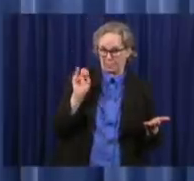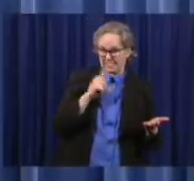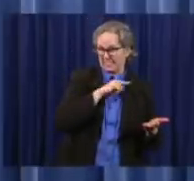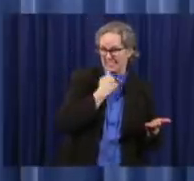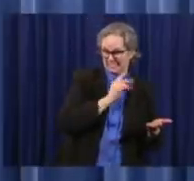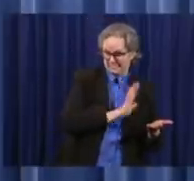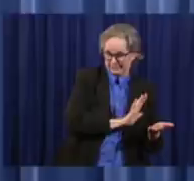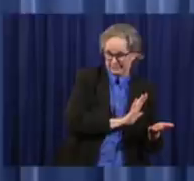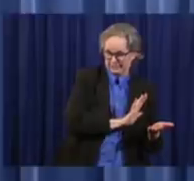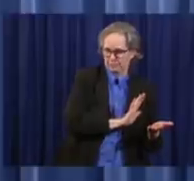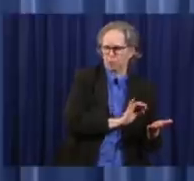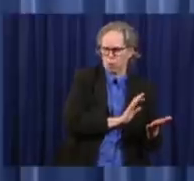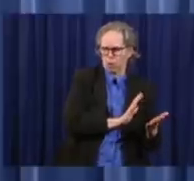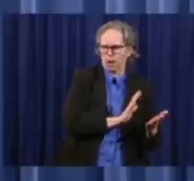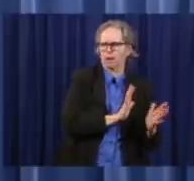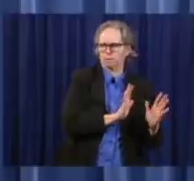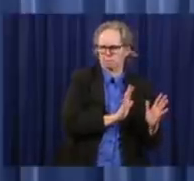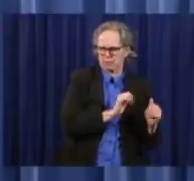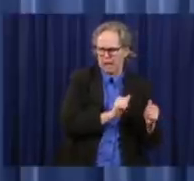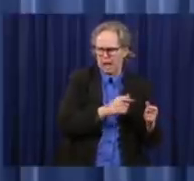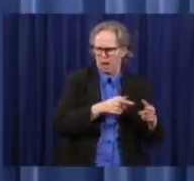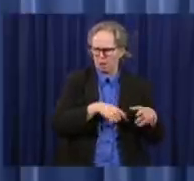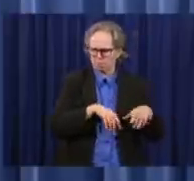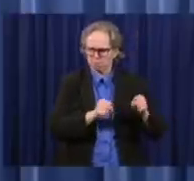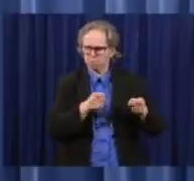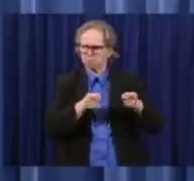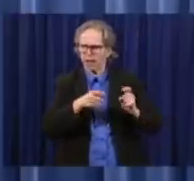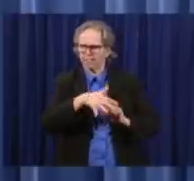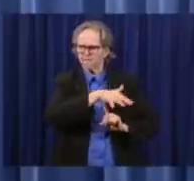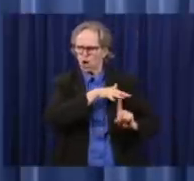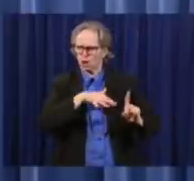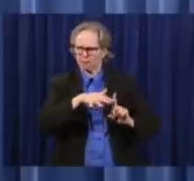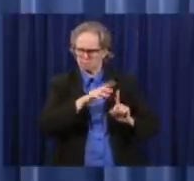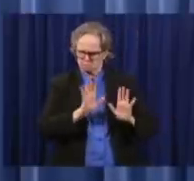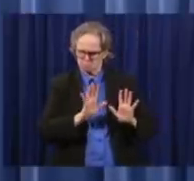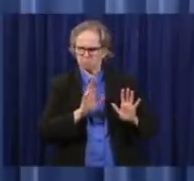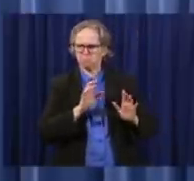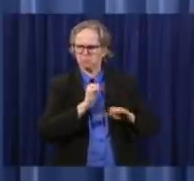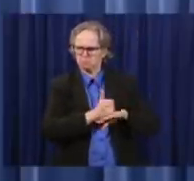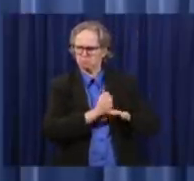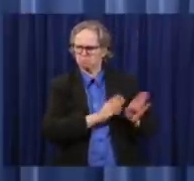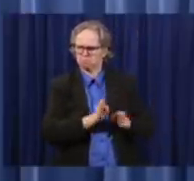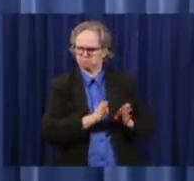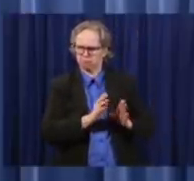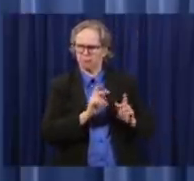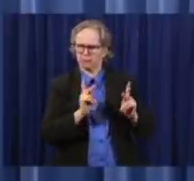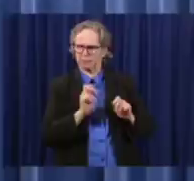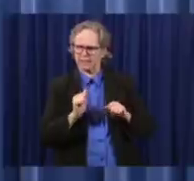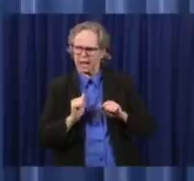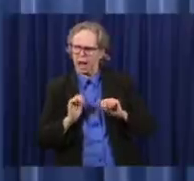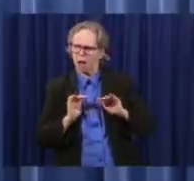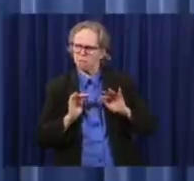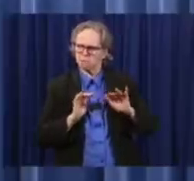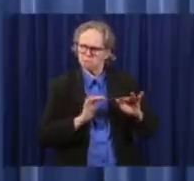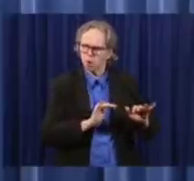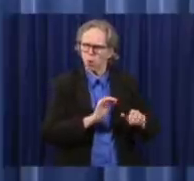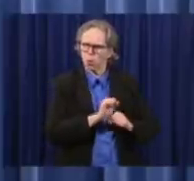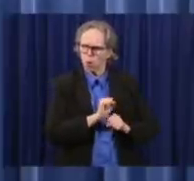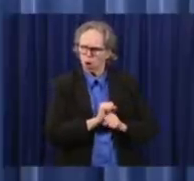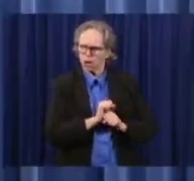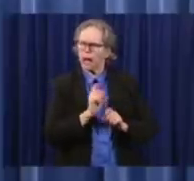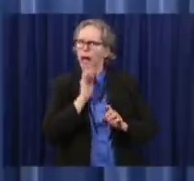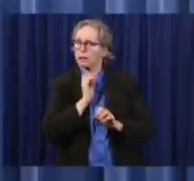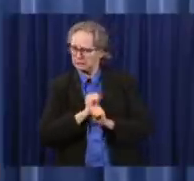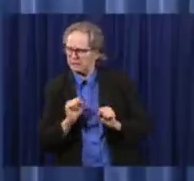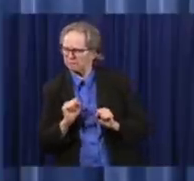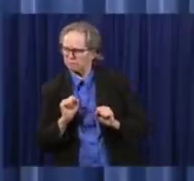working, but at the same time have, you know, a better control of the environment so that people can control their environment and they